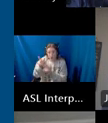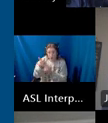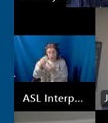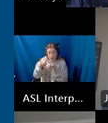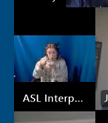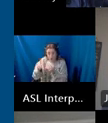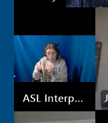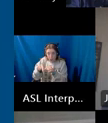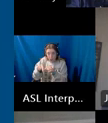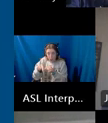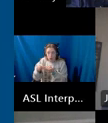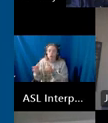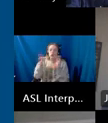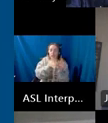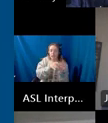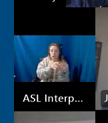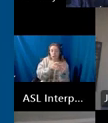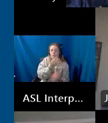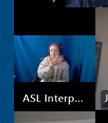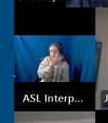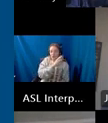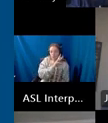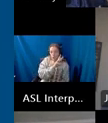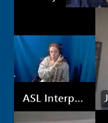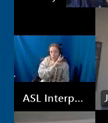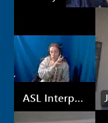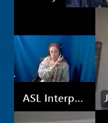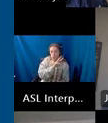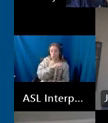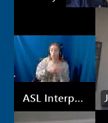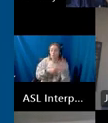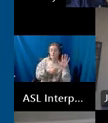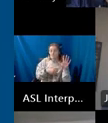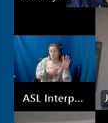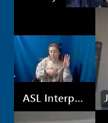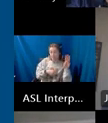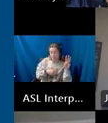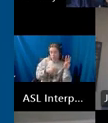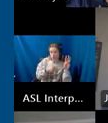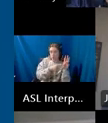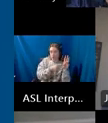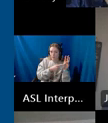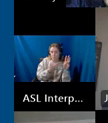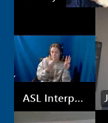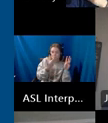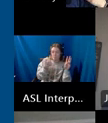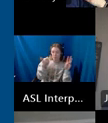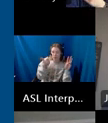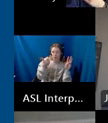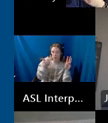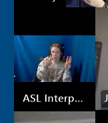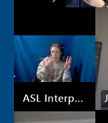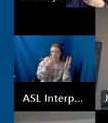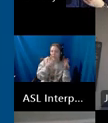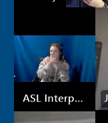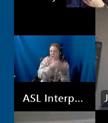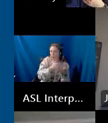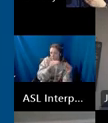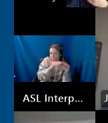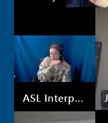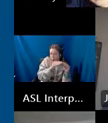this slide. So these two slides kind of mirror one another. I like this slide better. I like the 5 W's